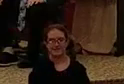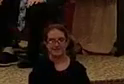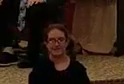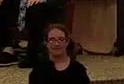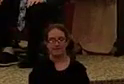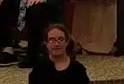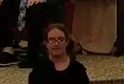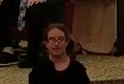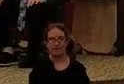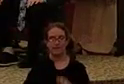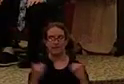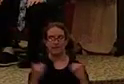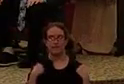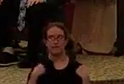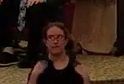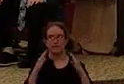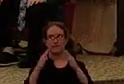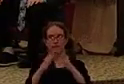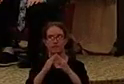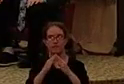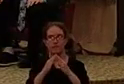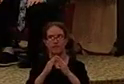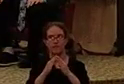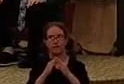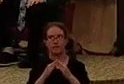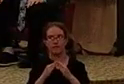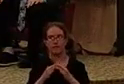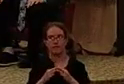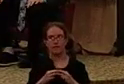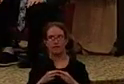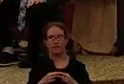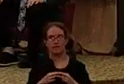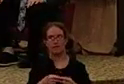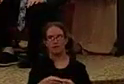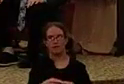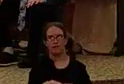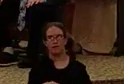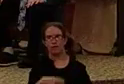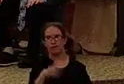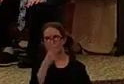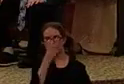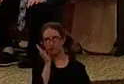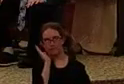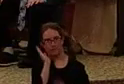But I was in this youth camp. And I was laying on my bed in the middle of the night.